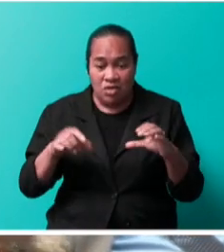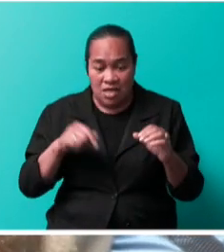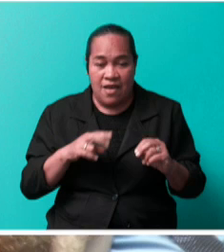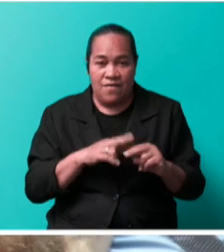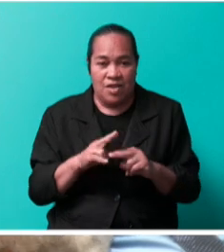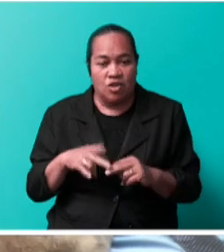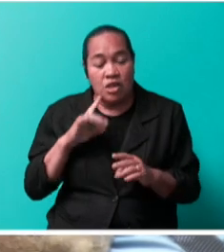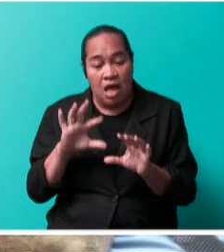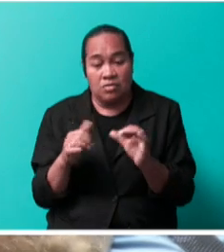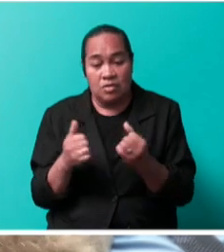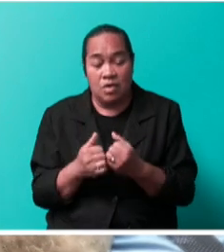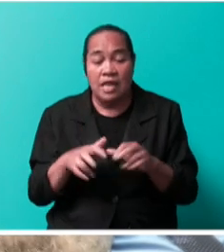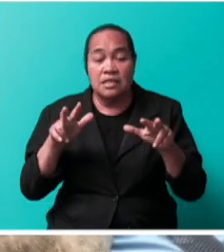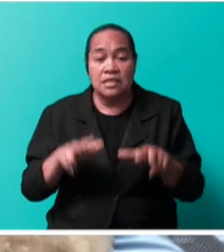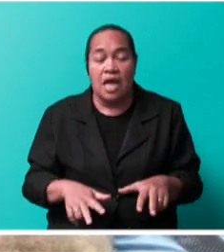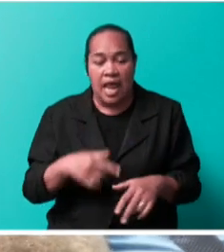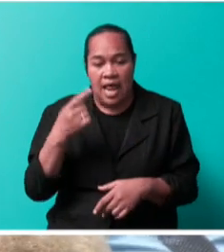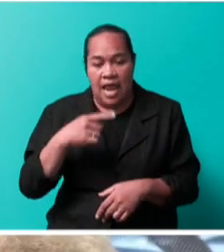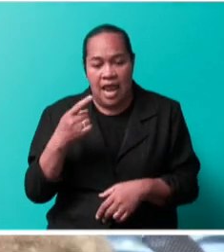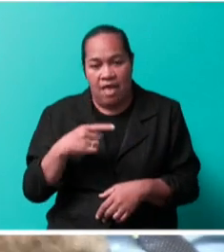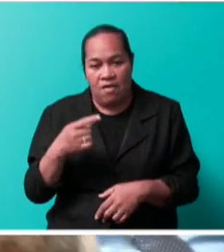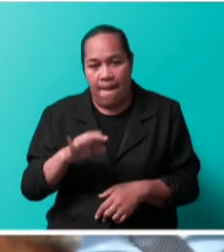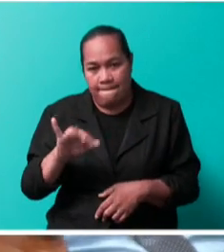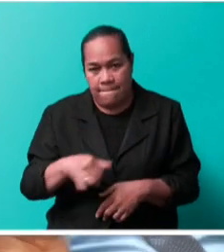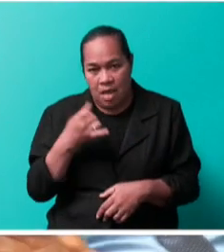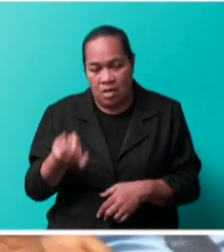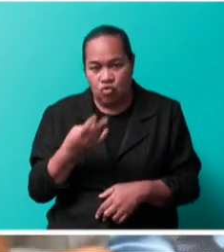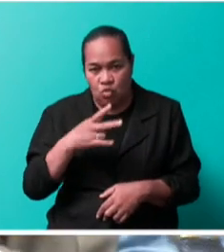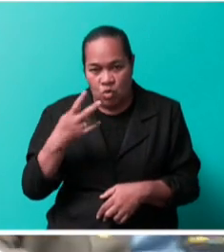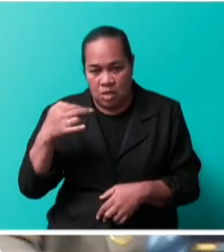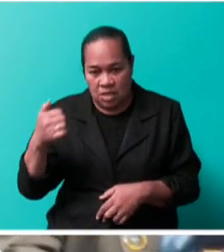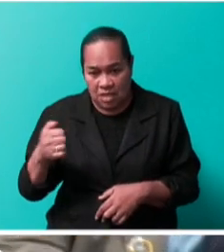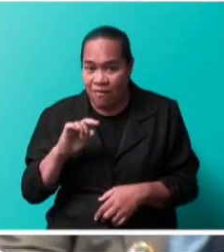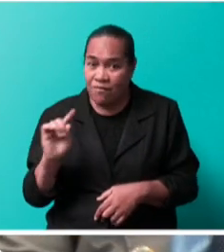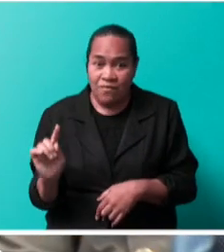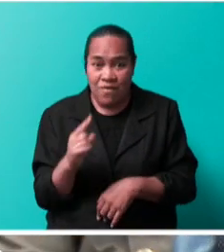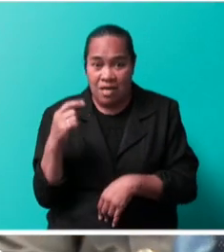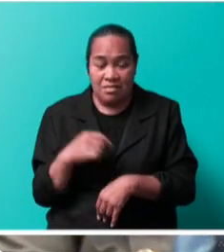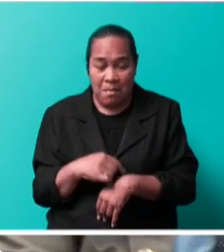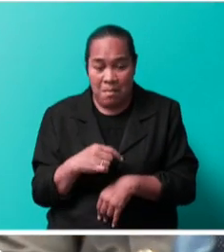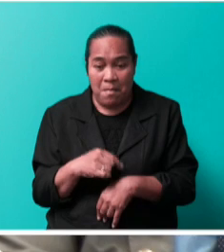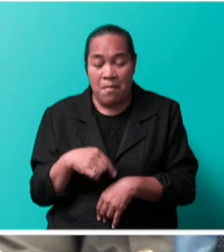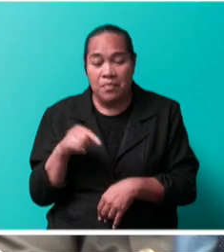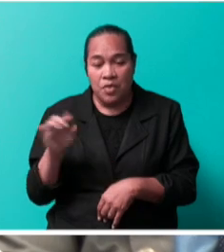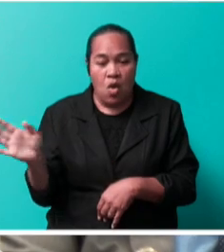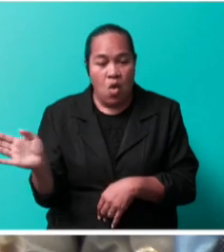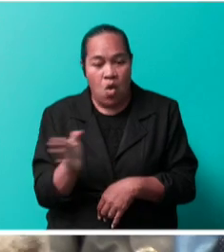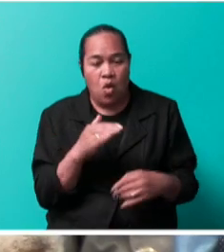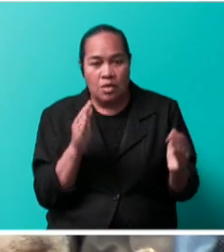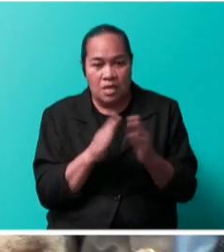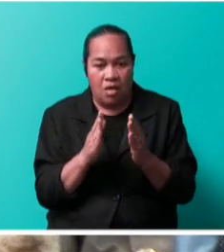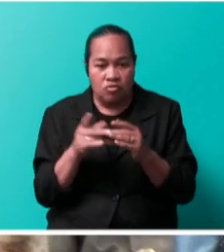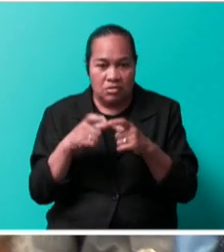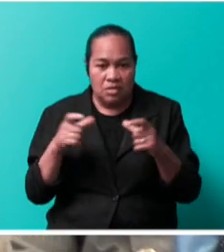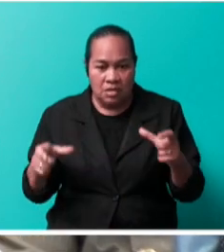signed on the 11th of May, 2026. It is also the first time, Mr. Speaker, sir, that all municipal councils will